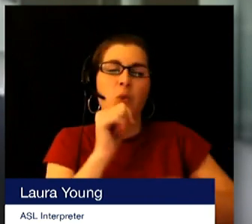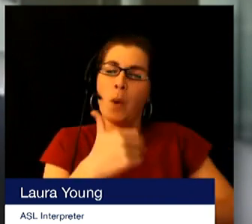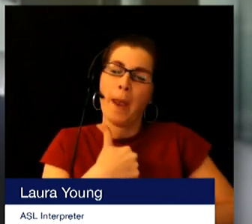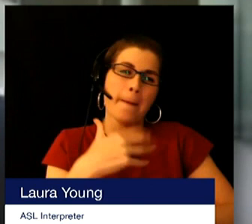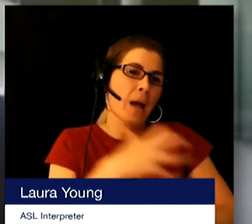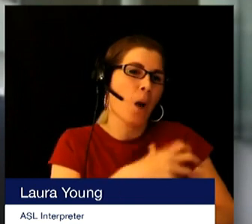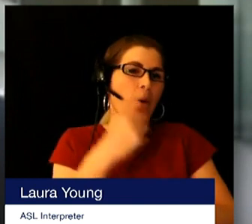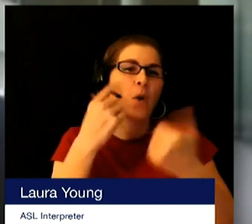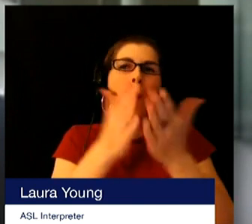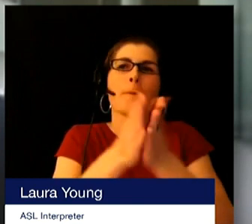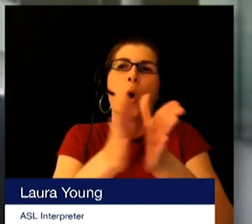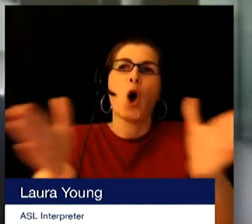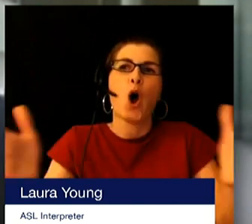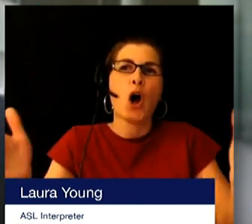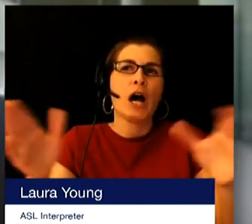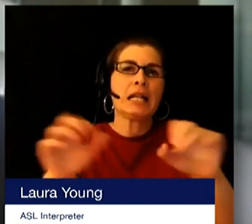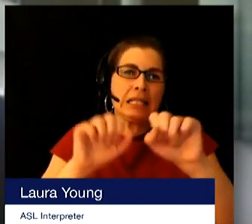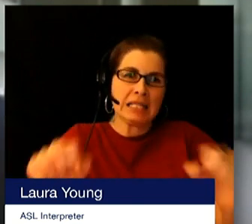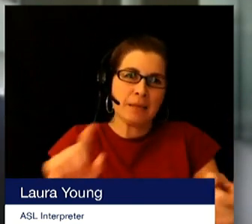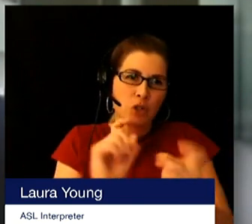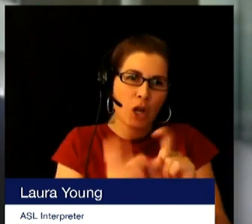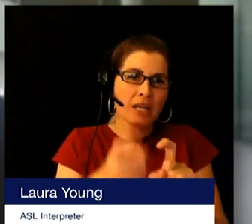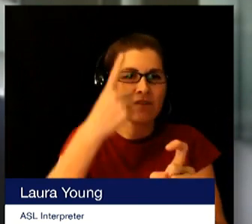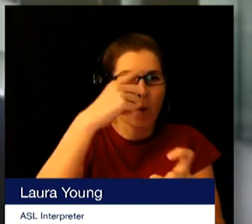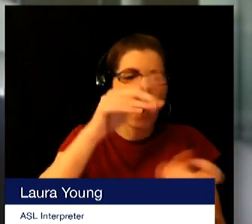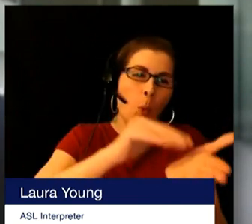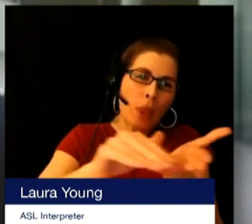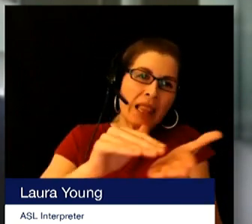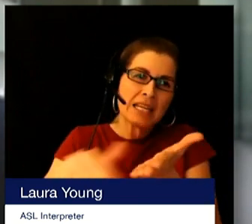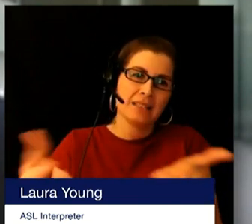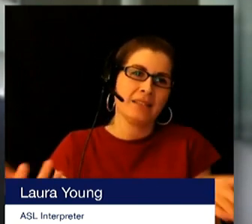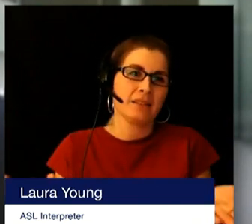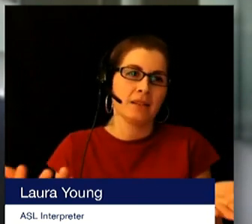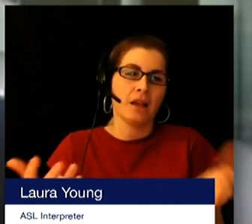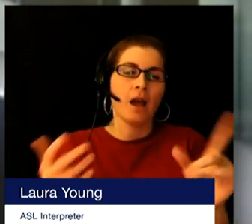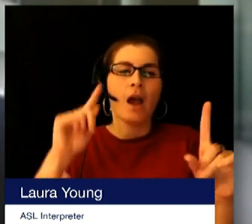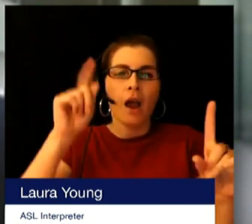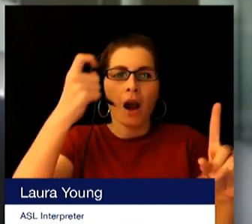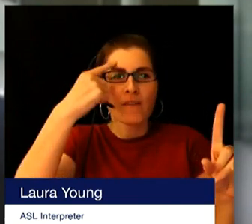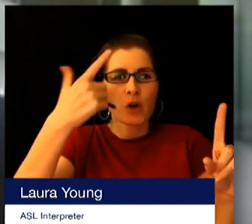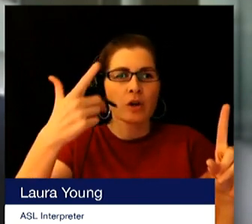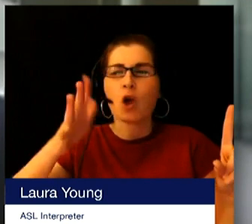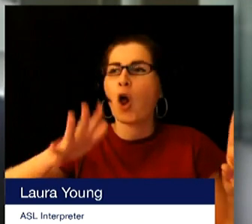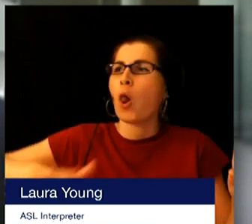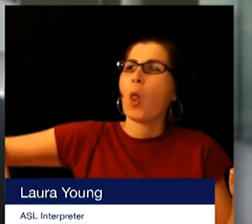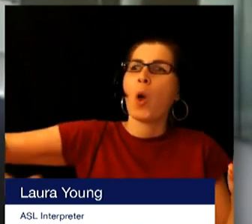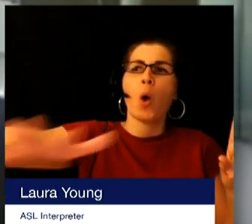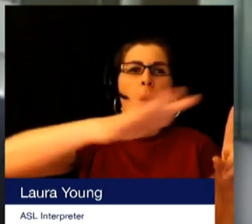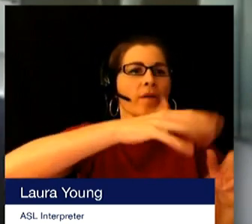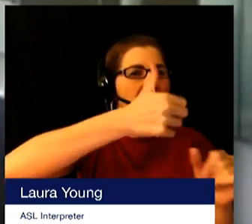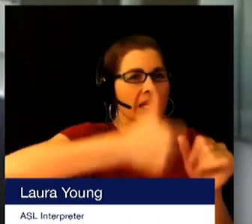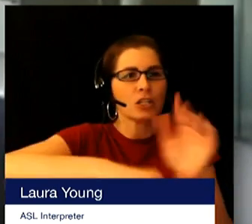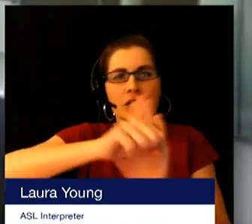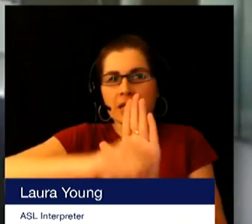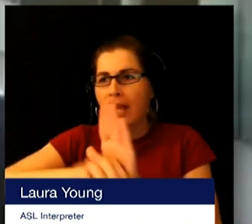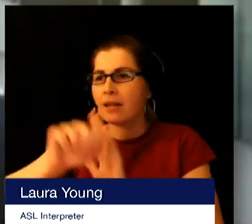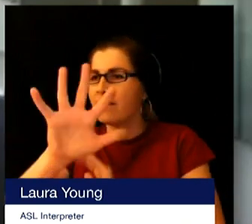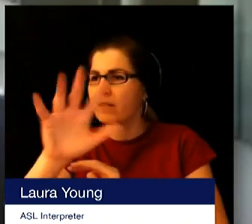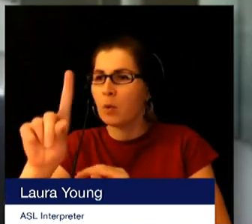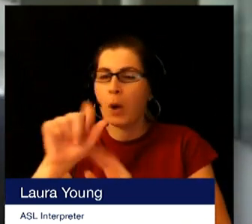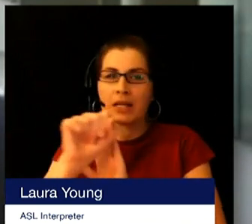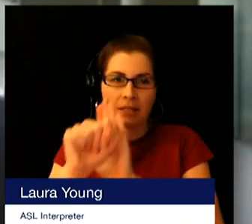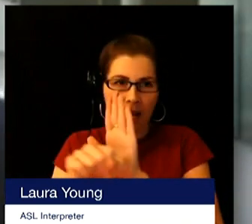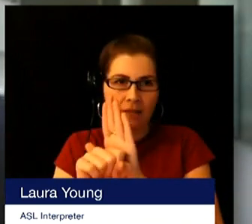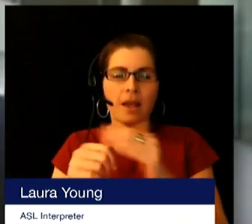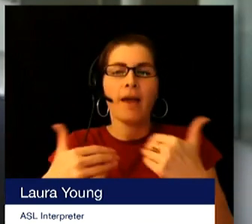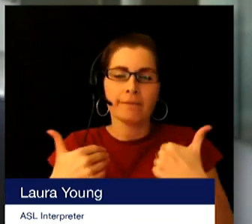do broad systemic change when it comes to releases from state prison. But governors across the country, in every single one of the 50 states,